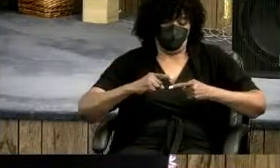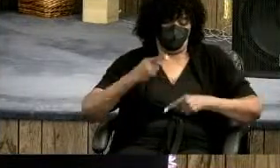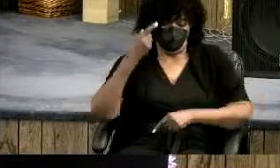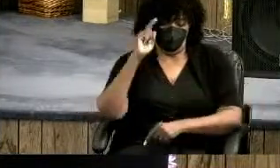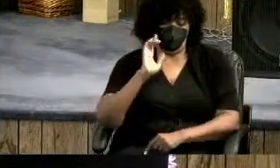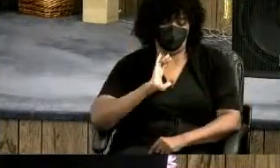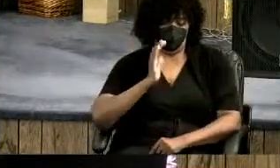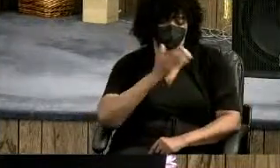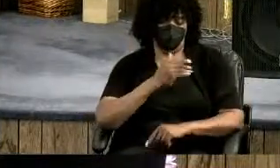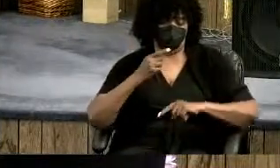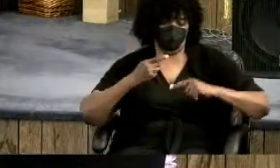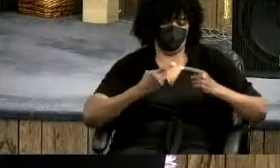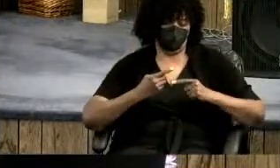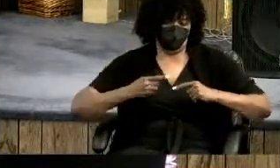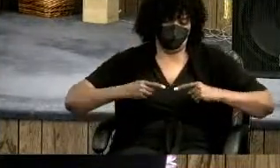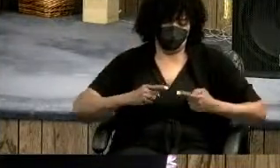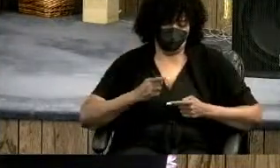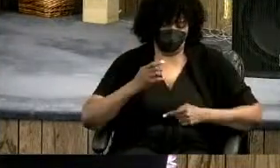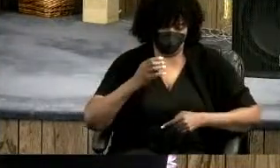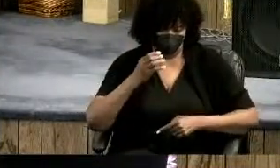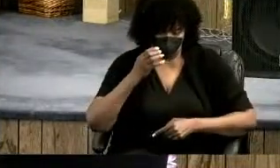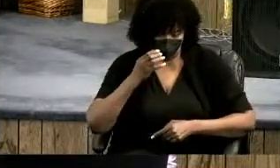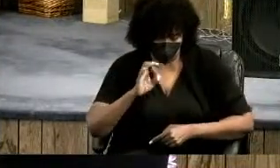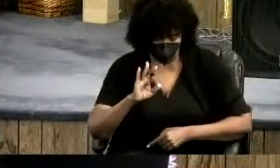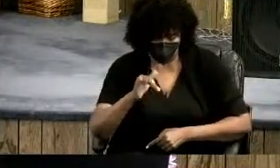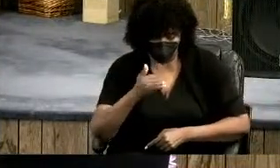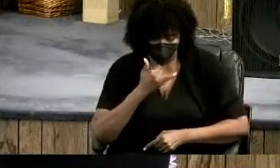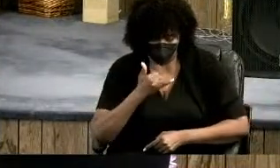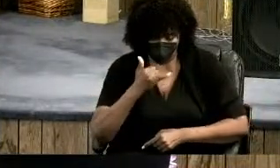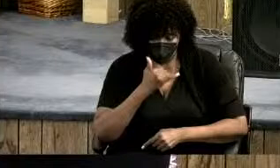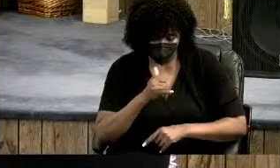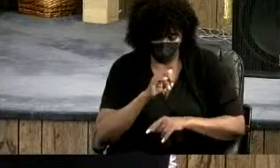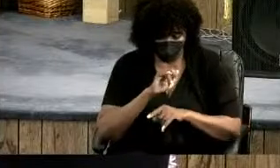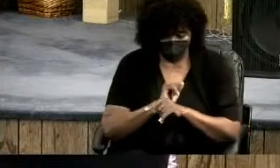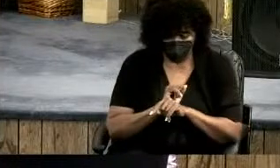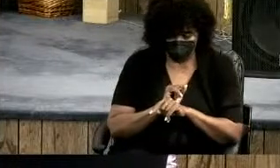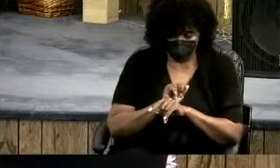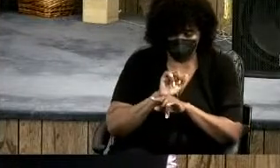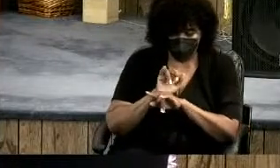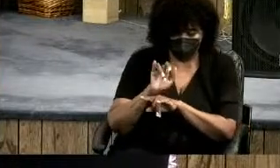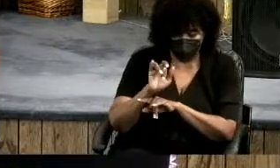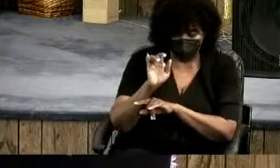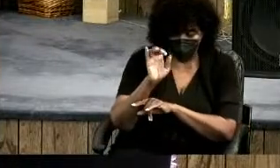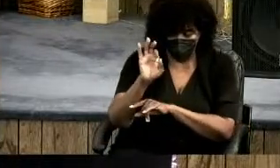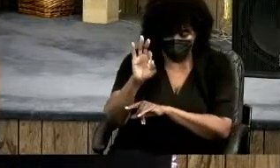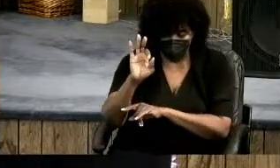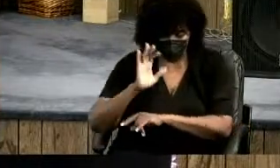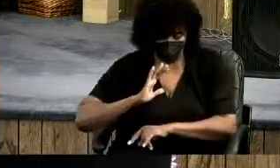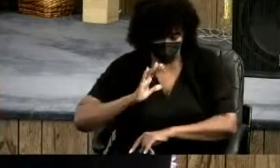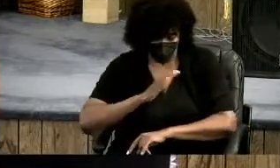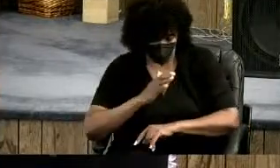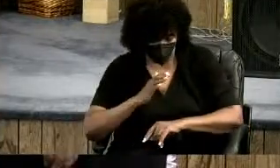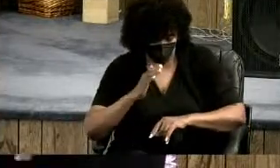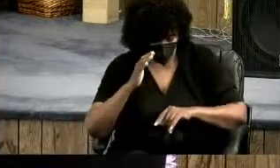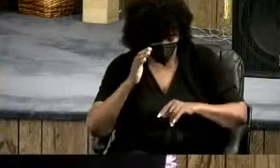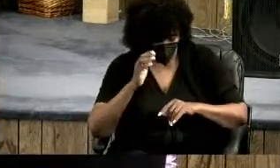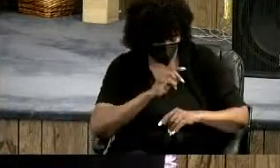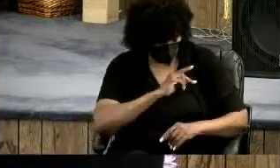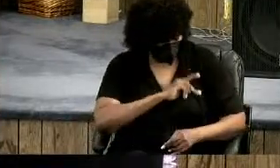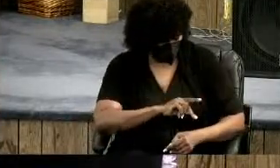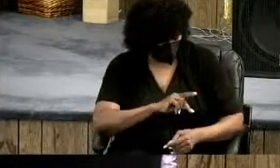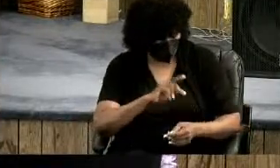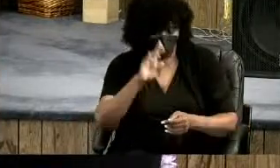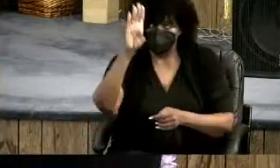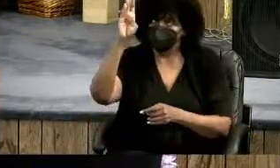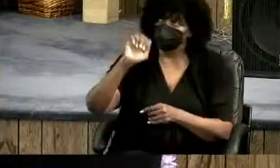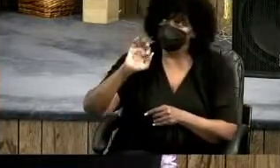transgression, bruised for our iniquities. The chastisement of our peace is laid upon you, and by your stripes we